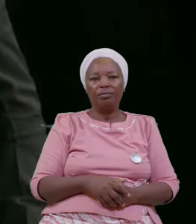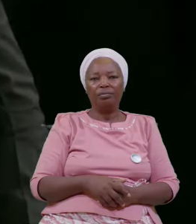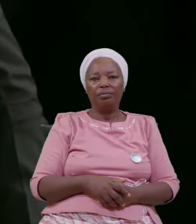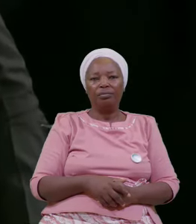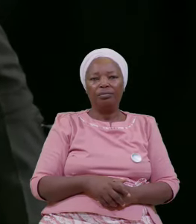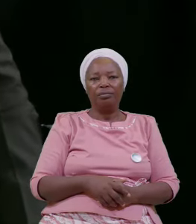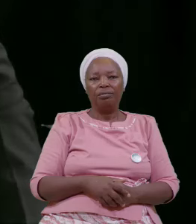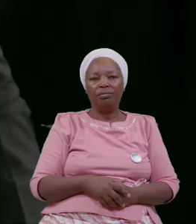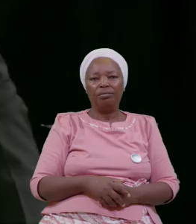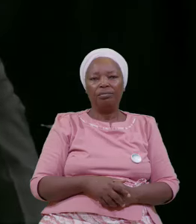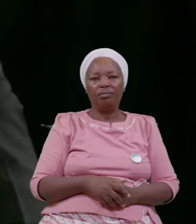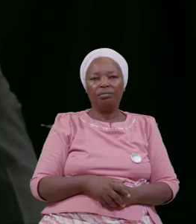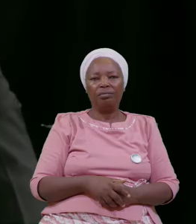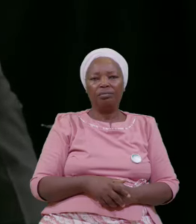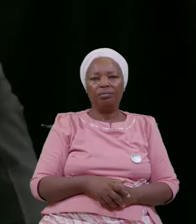In the front,